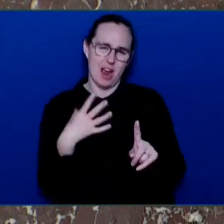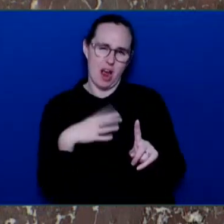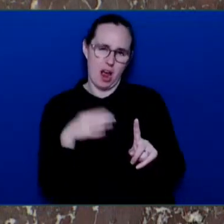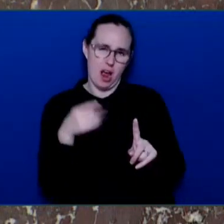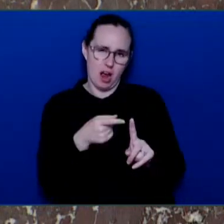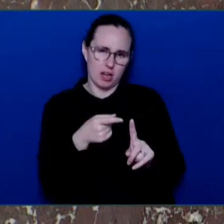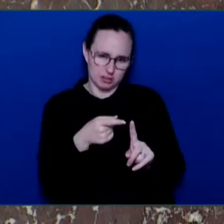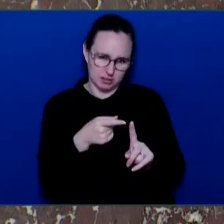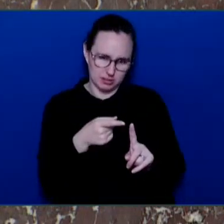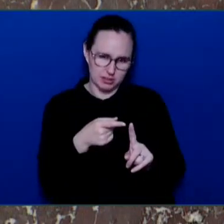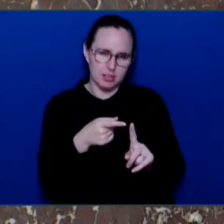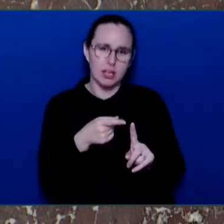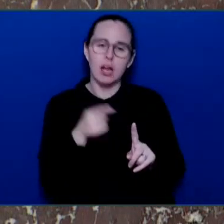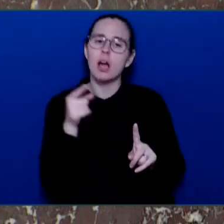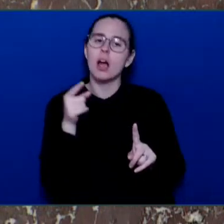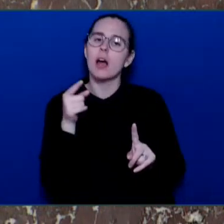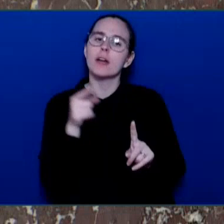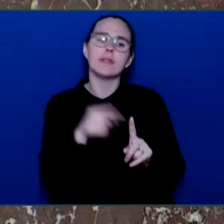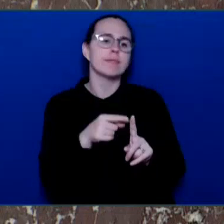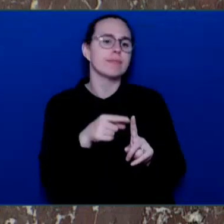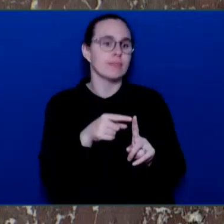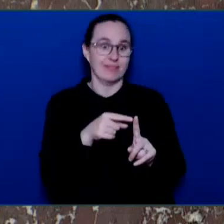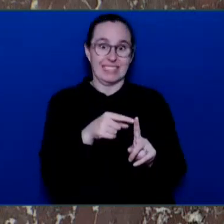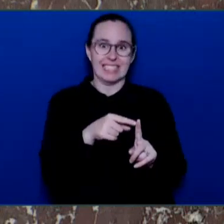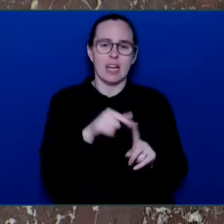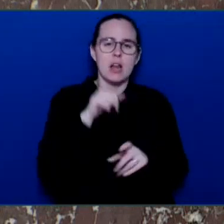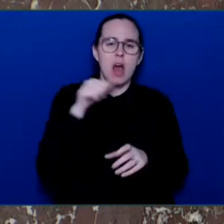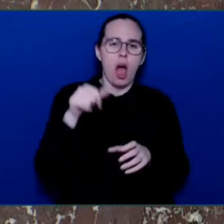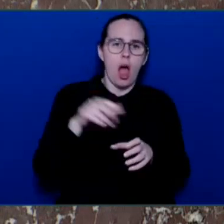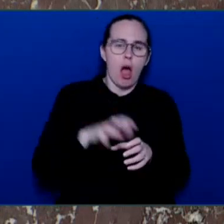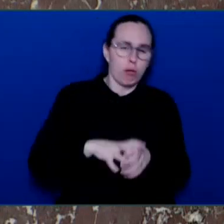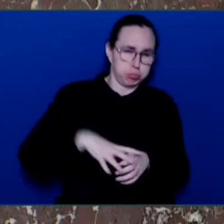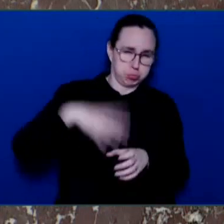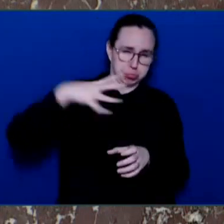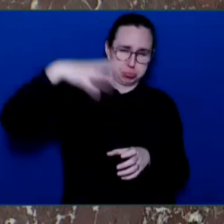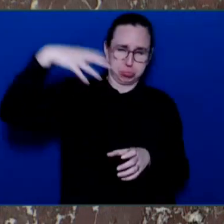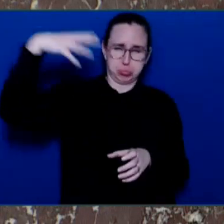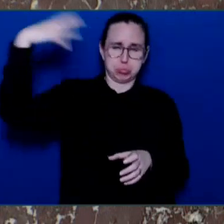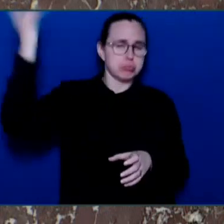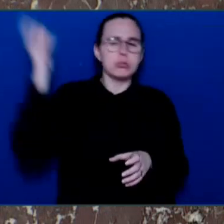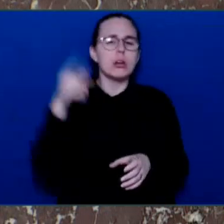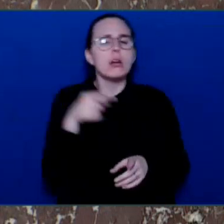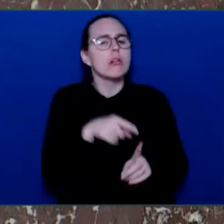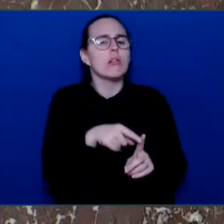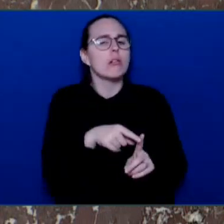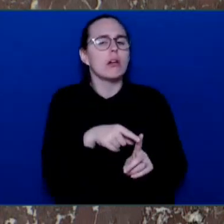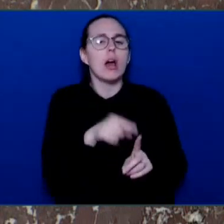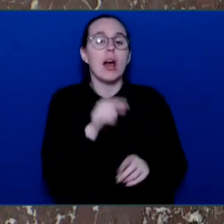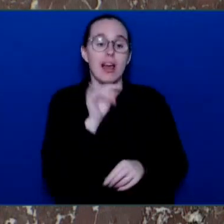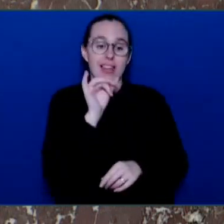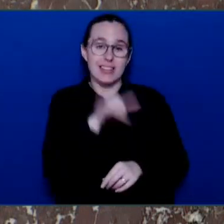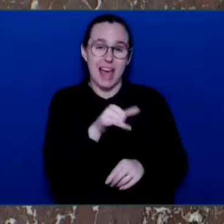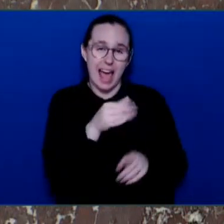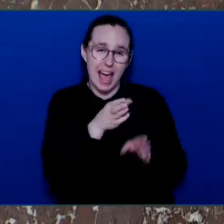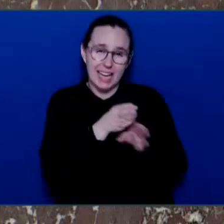make steel for things like wind turbines and many other facets of the clean